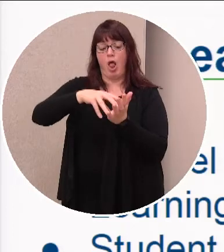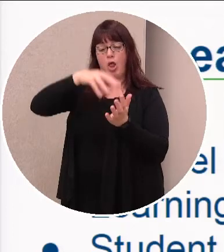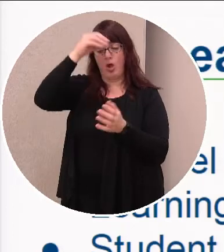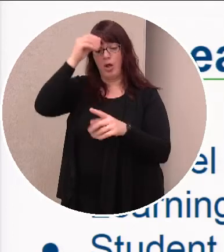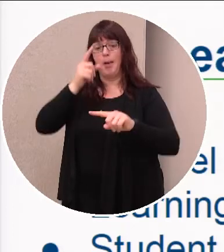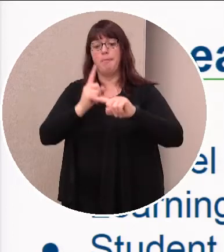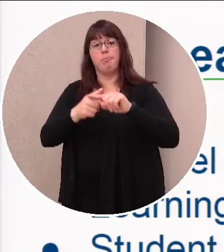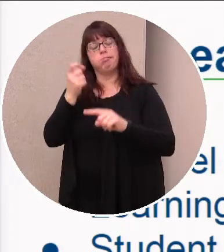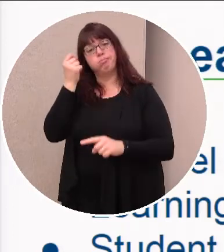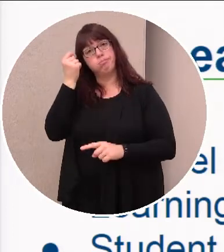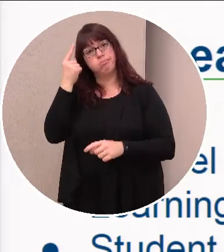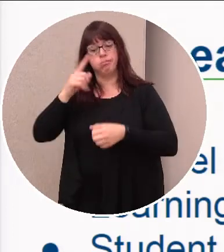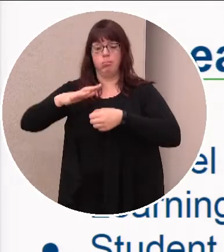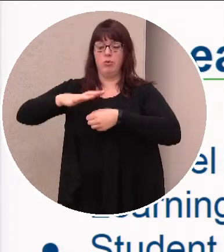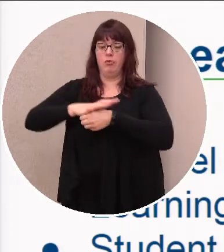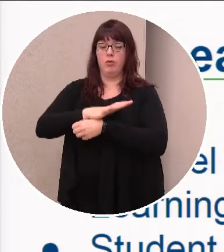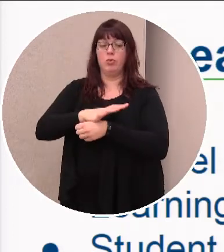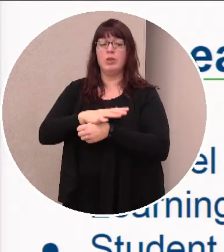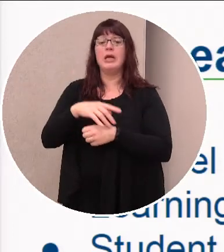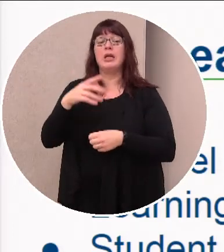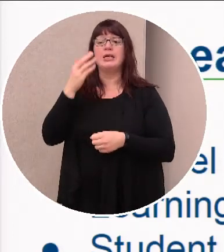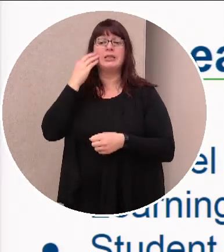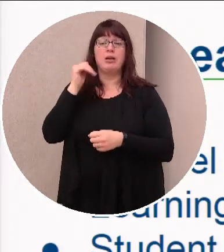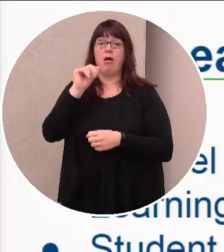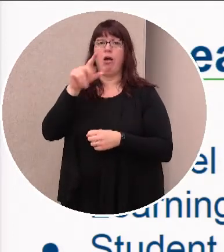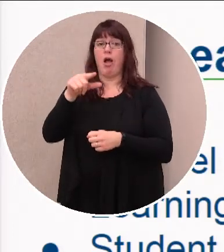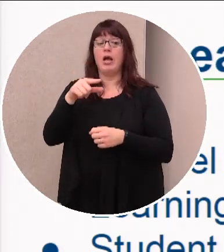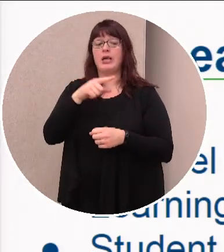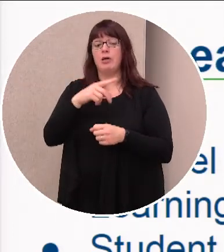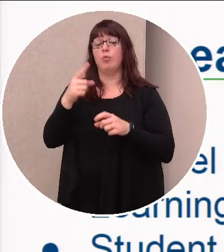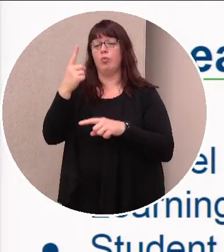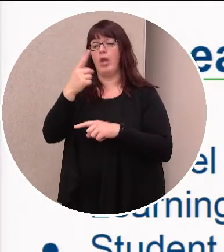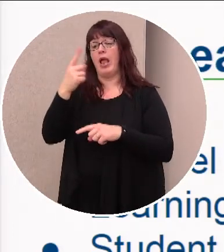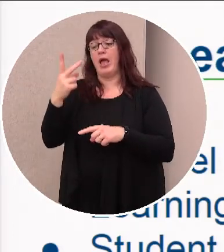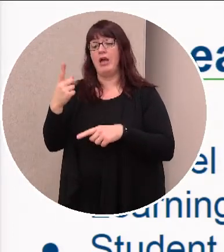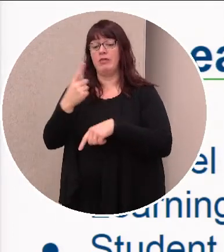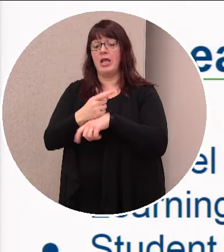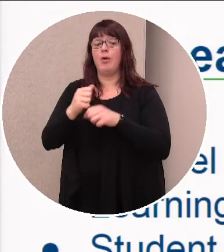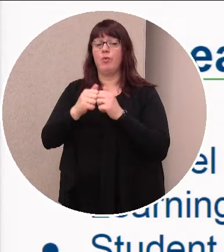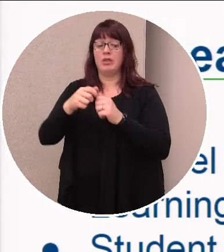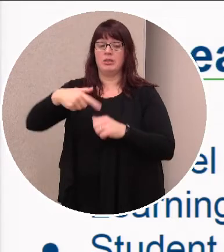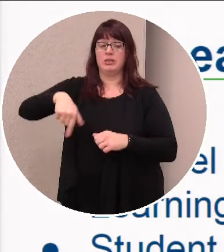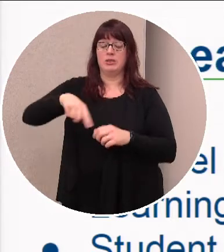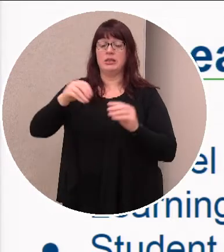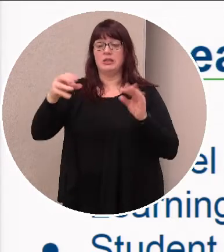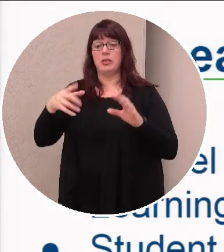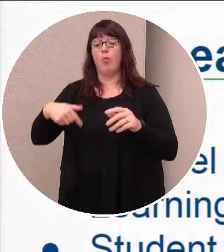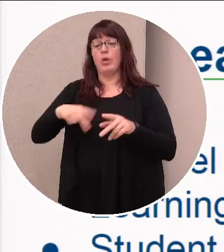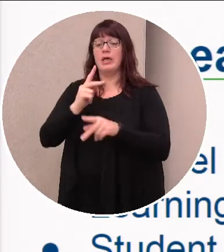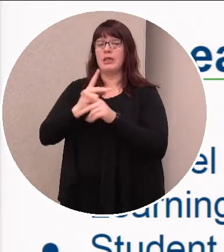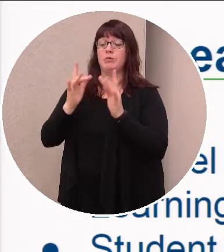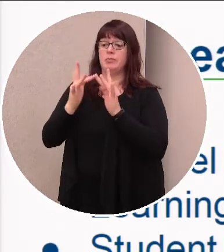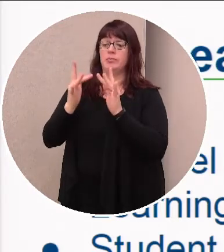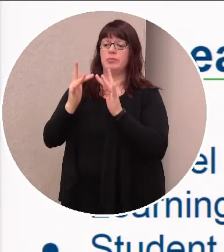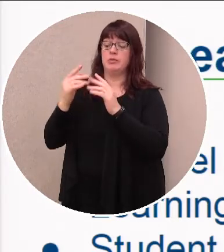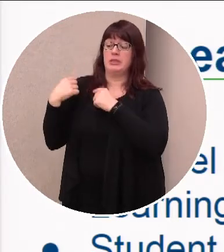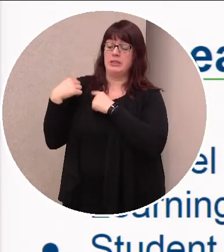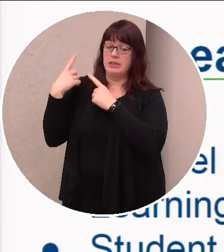He spent a day and a half with us in August, and since then we've been corresponding with him. I've